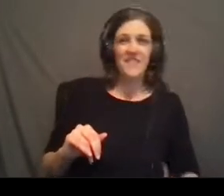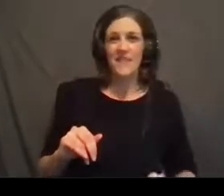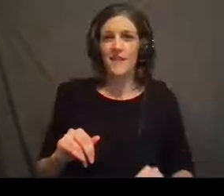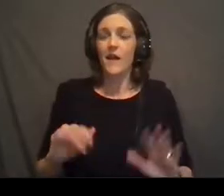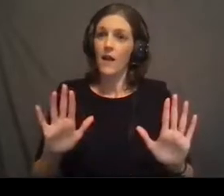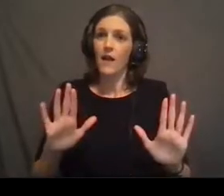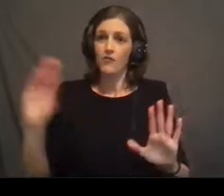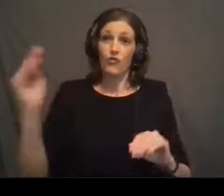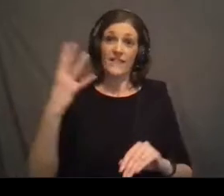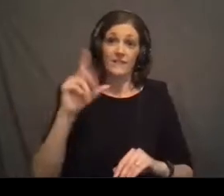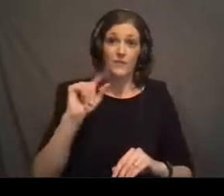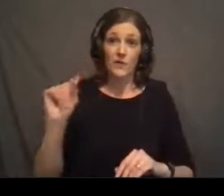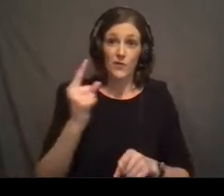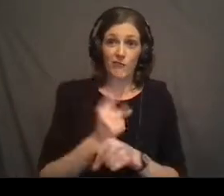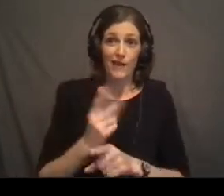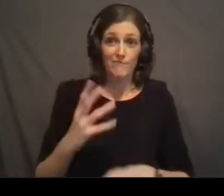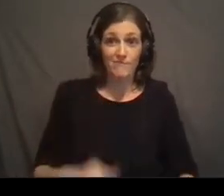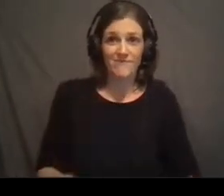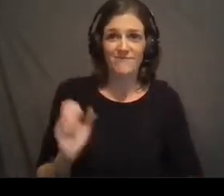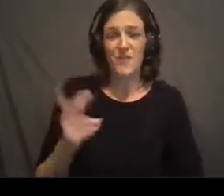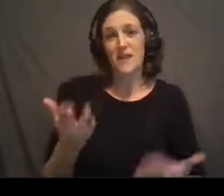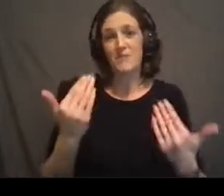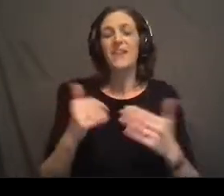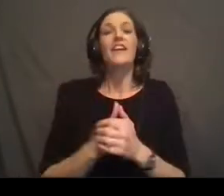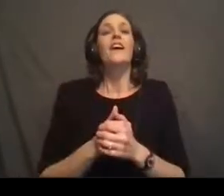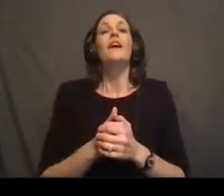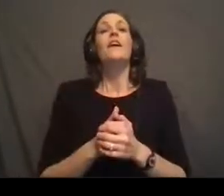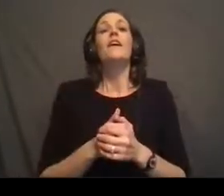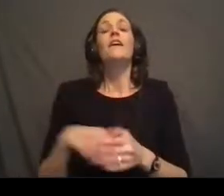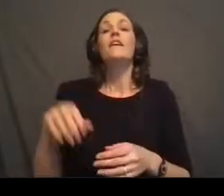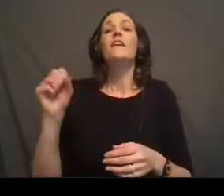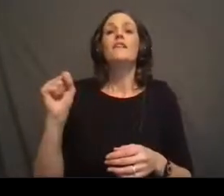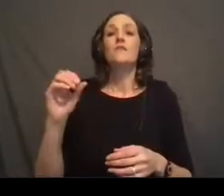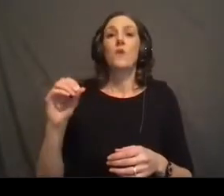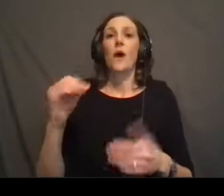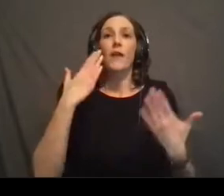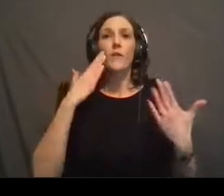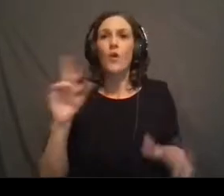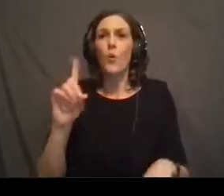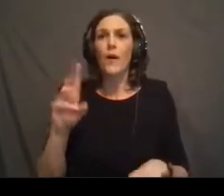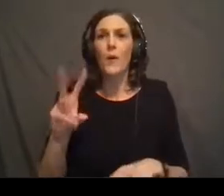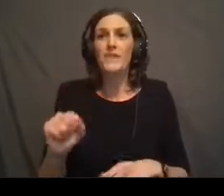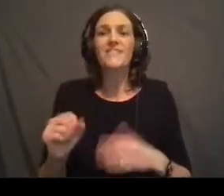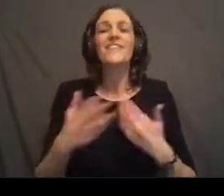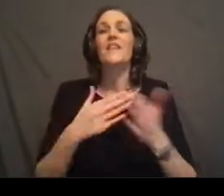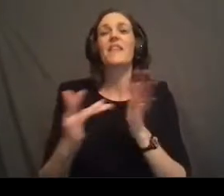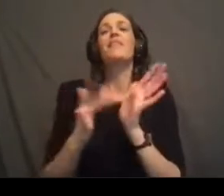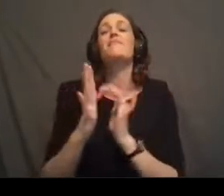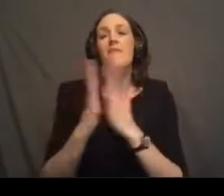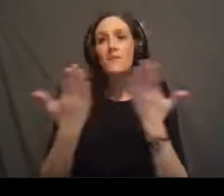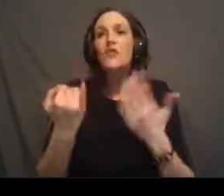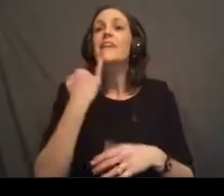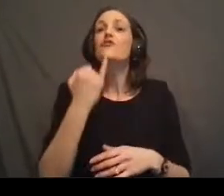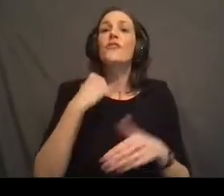much grace, it's 2020, right? Come on. And so, I don't even know where I was. Oh yeah, so the Bible, Israel was